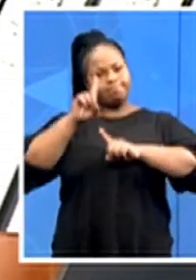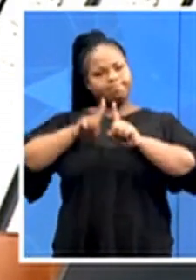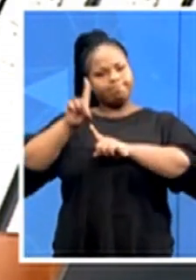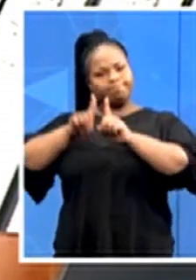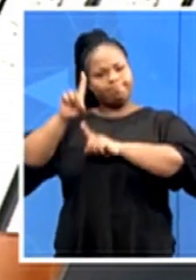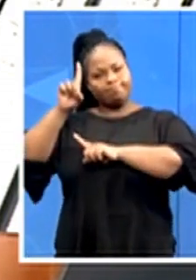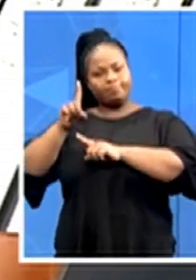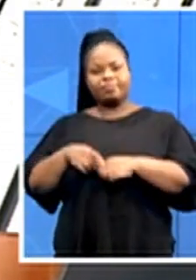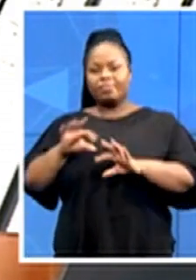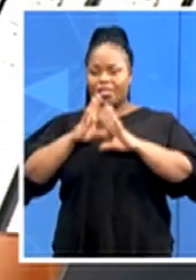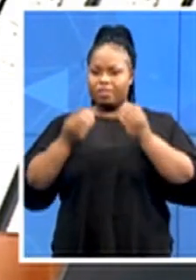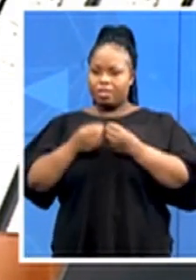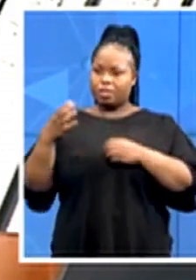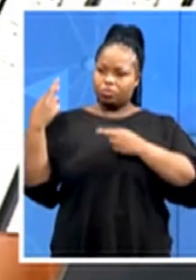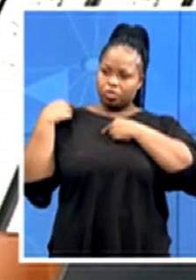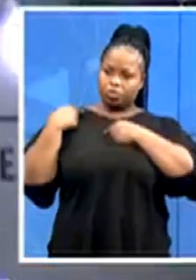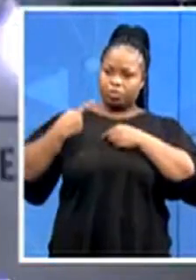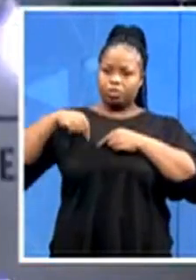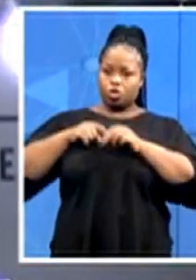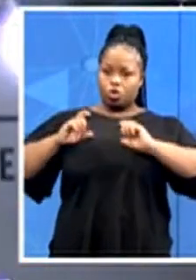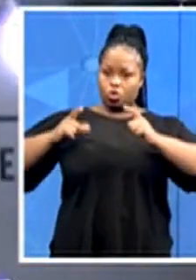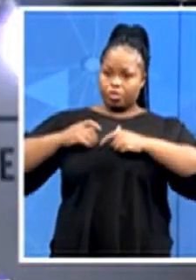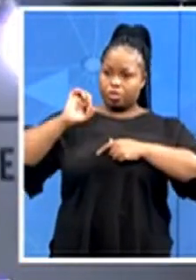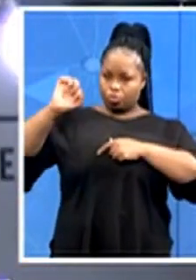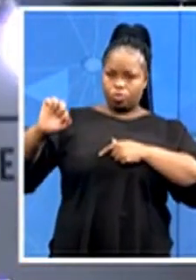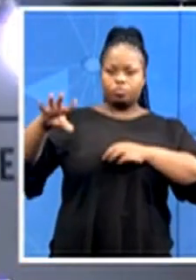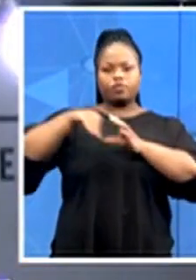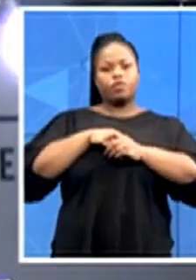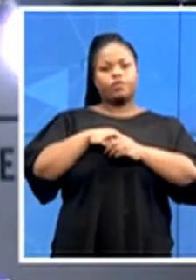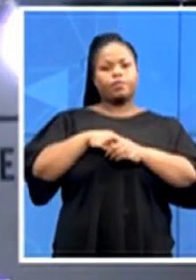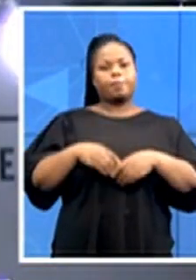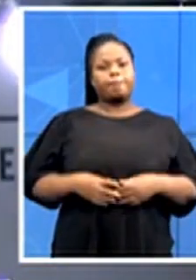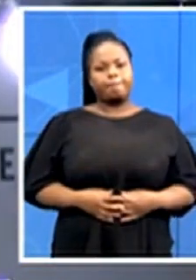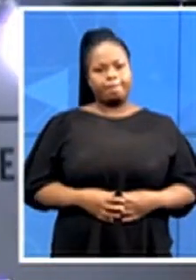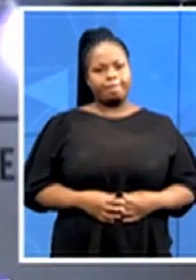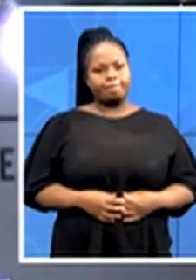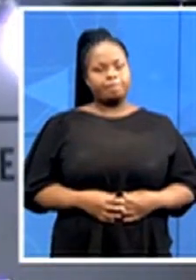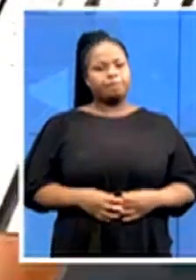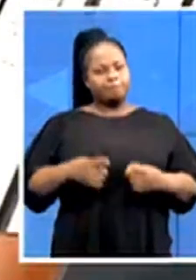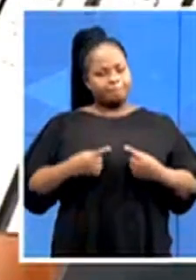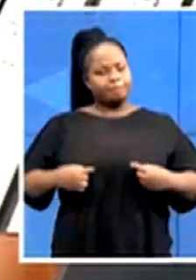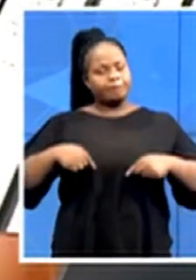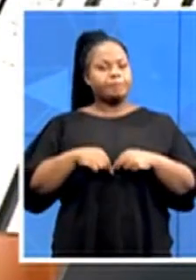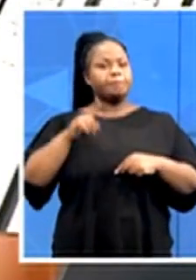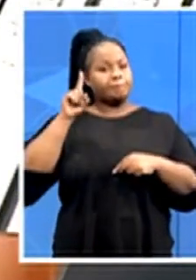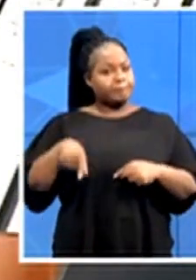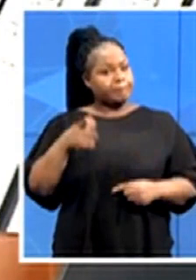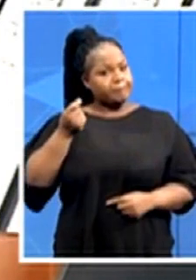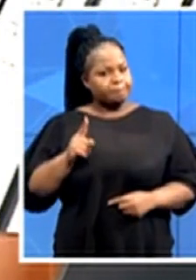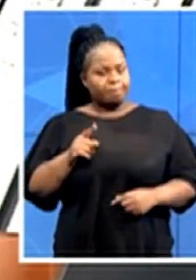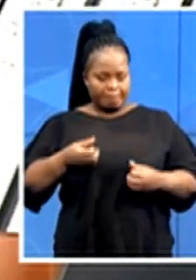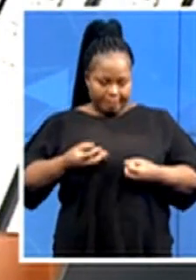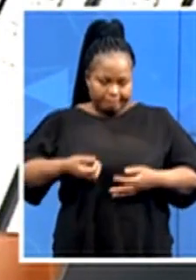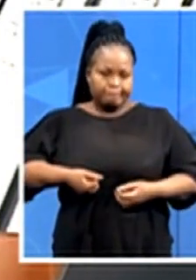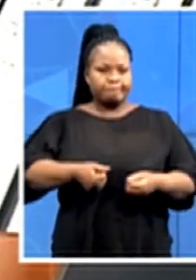your commission is also involved in, that we should restore the credibility of the institutions of